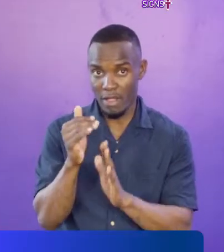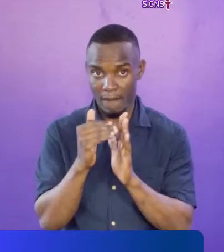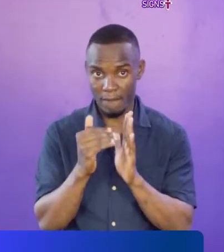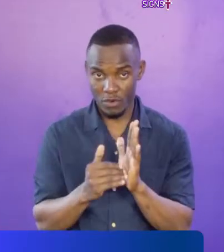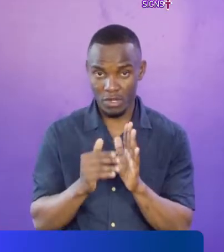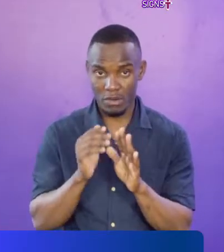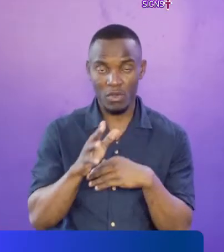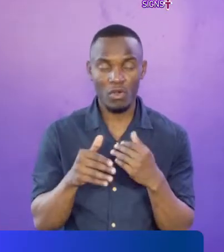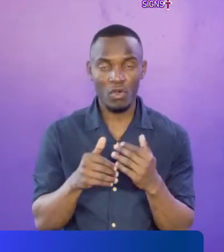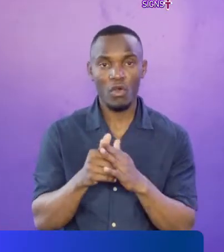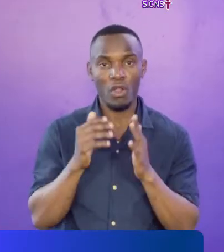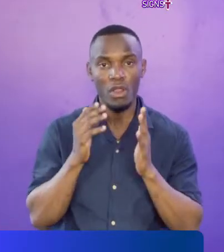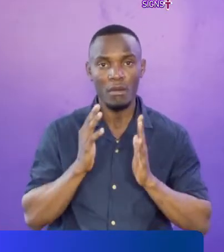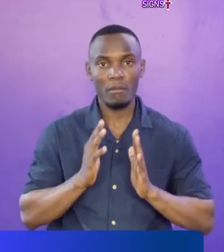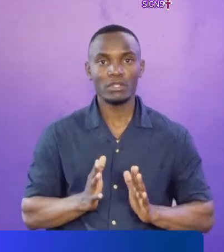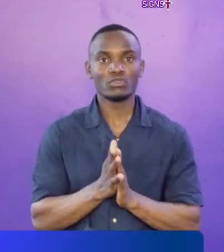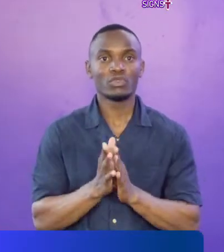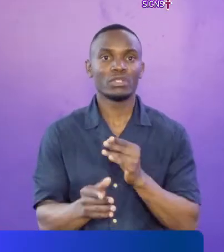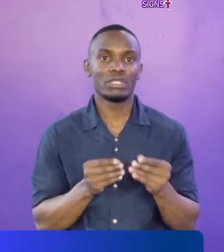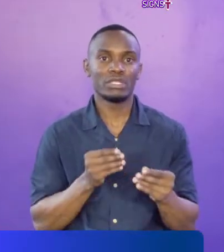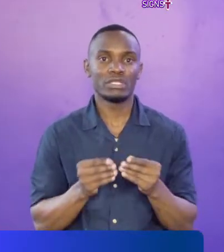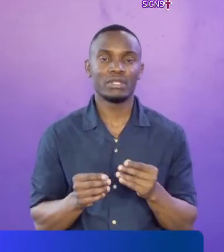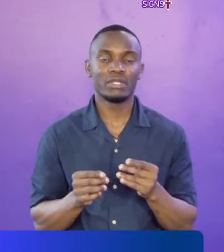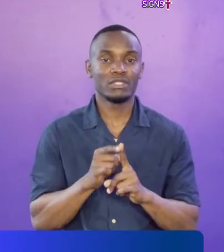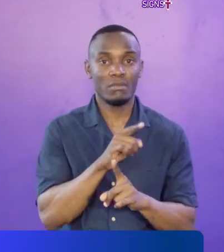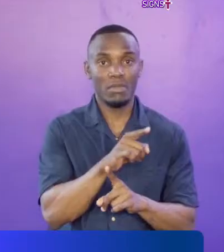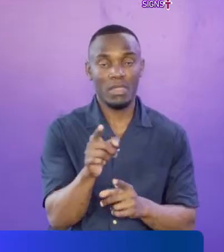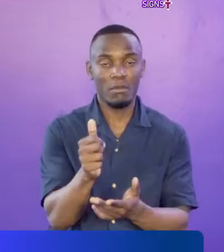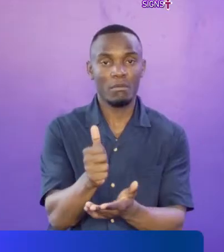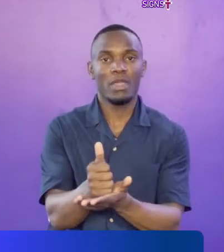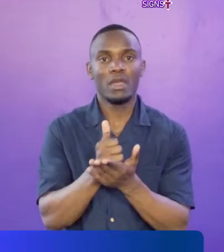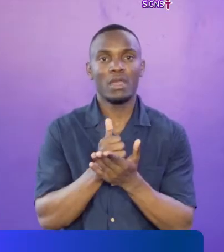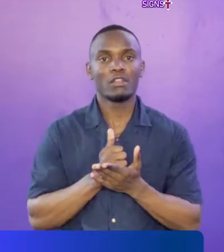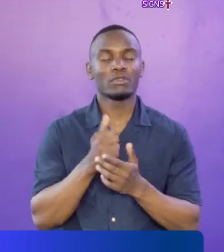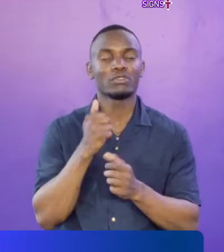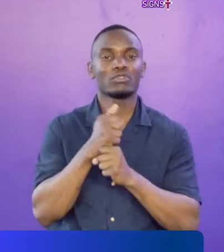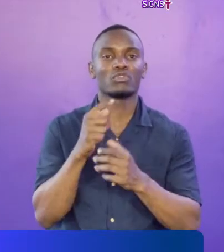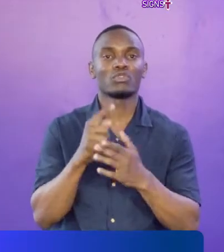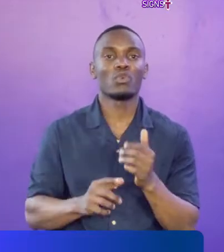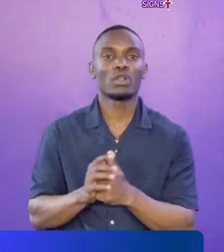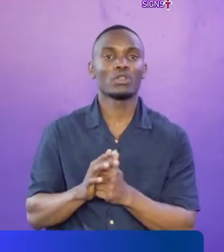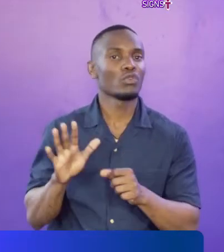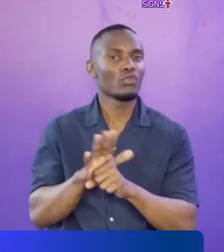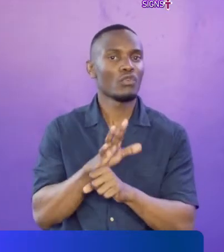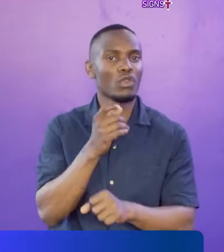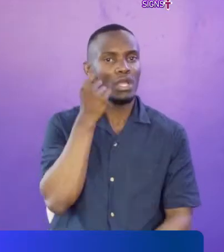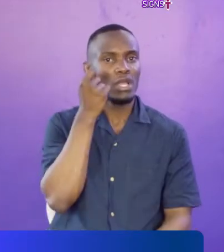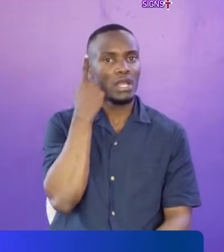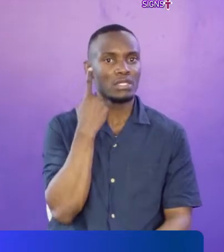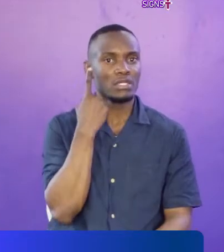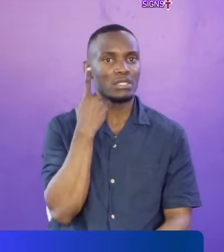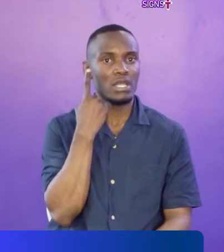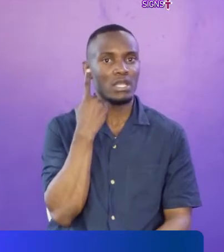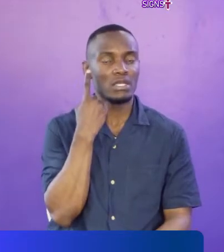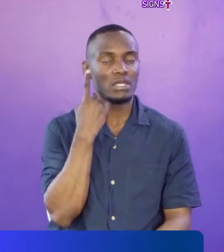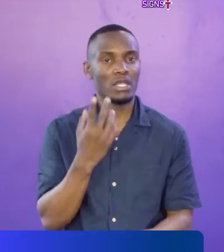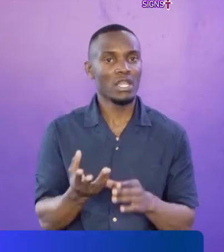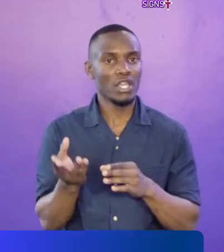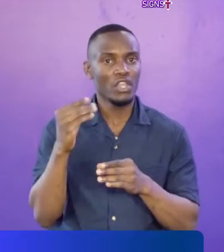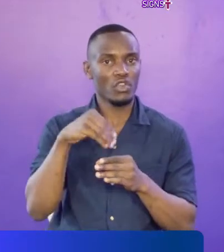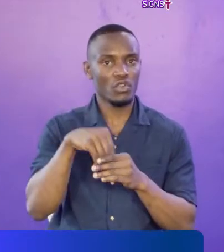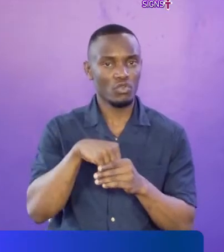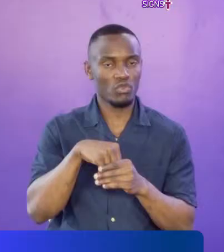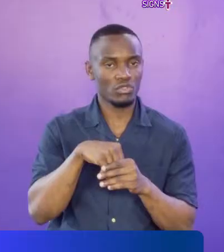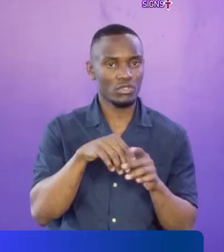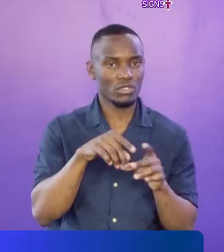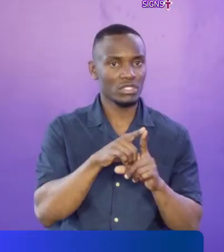So they even helped us, ourselves, to be able to fully understand what does inclusion and ICTs mean. Because